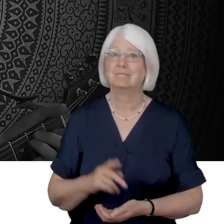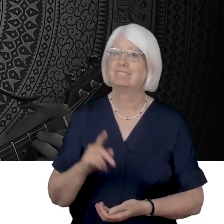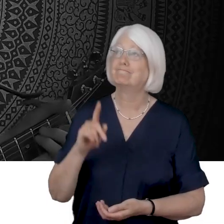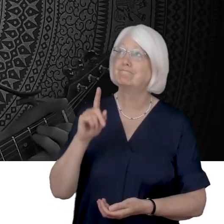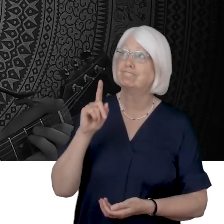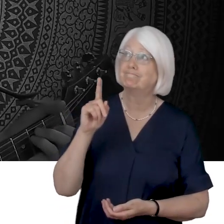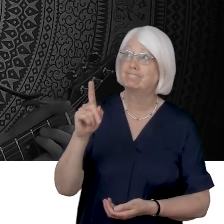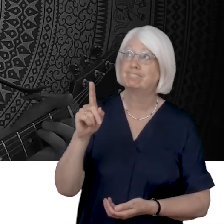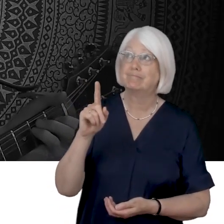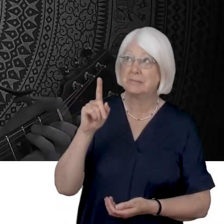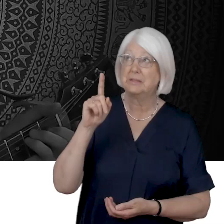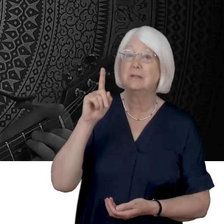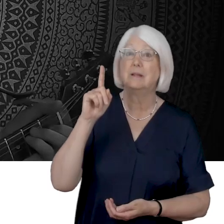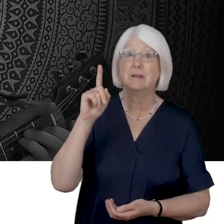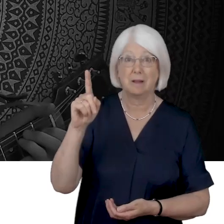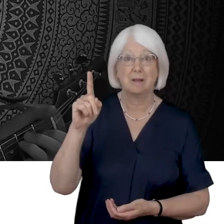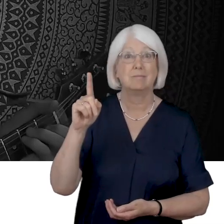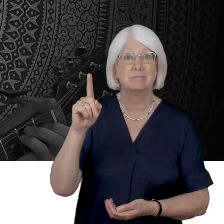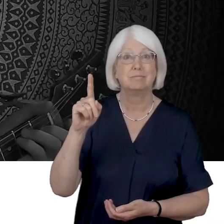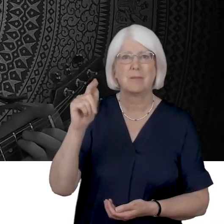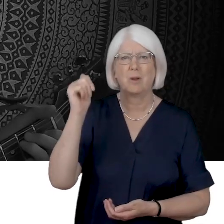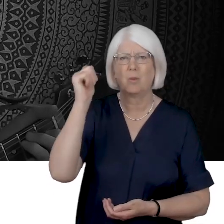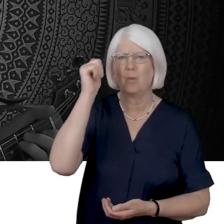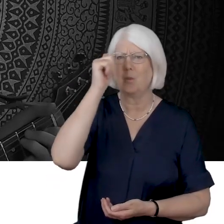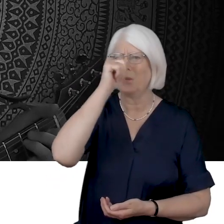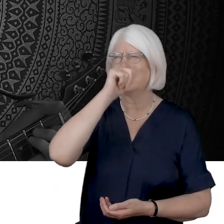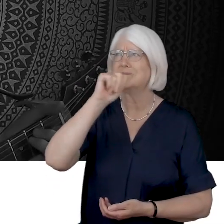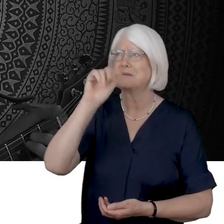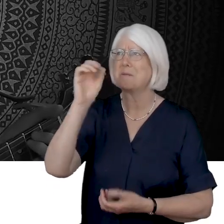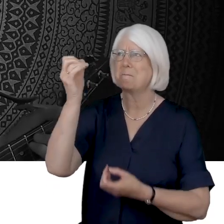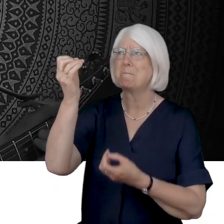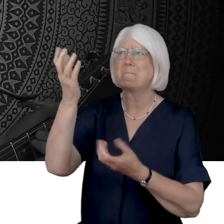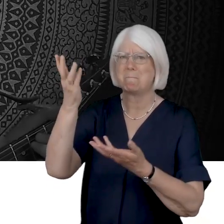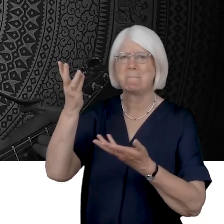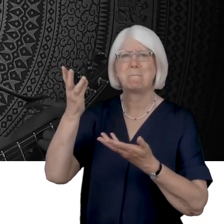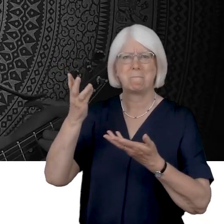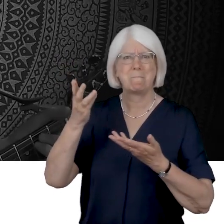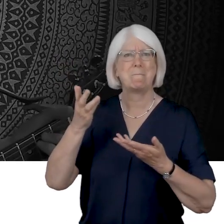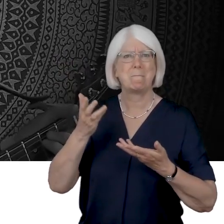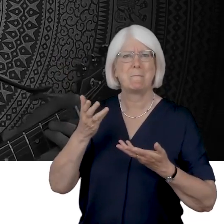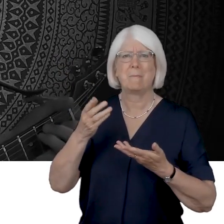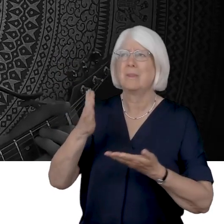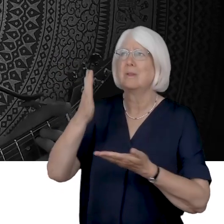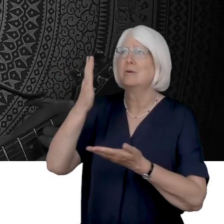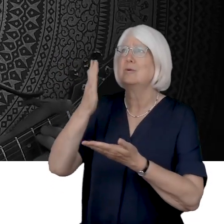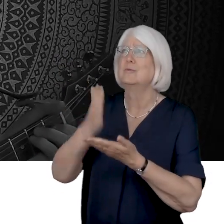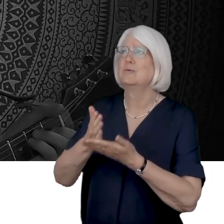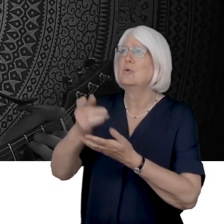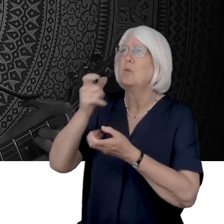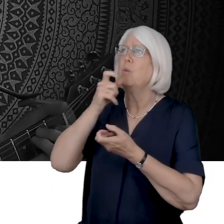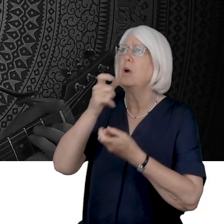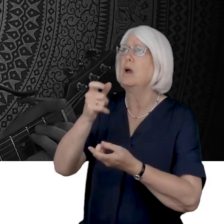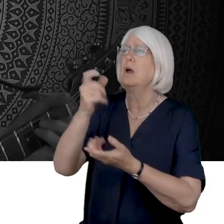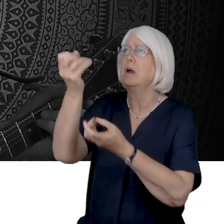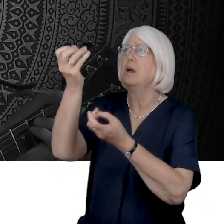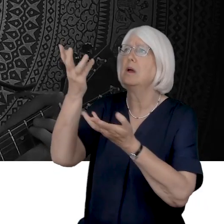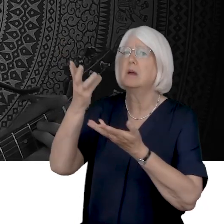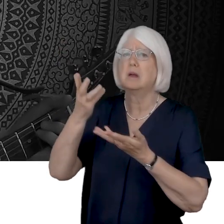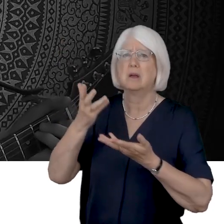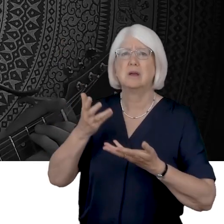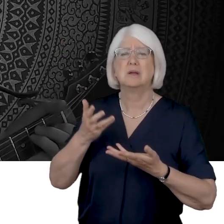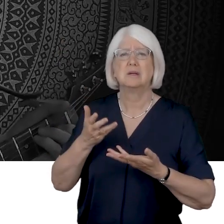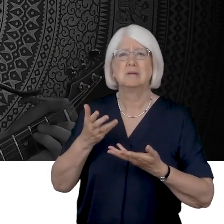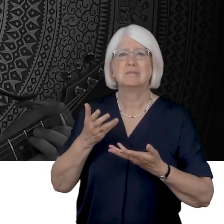Be thou my wisdom, be thou my true